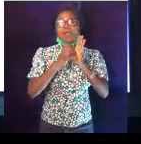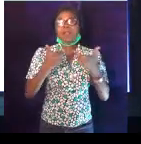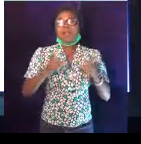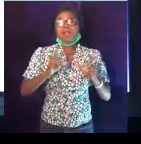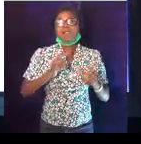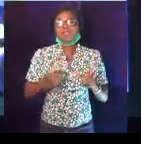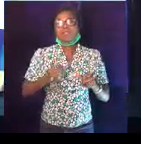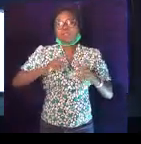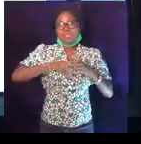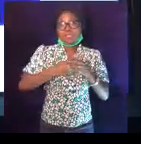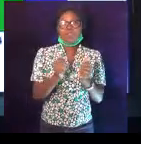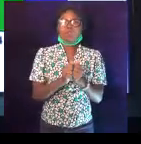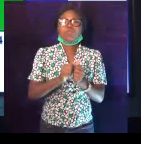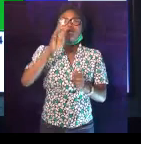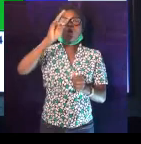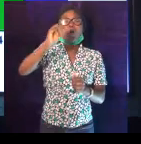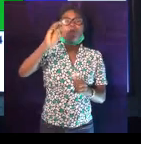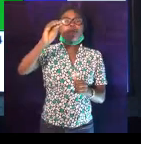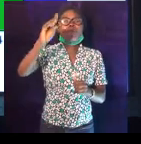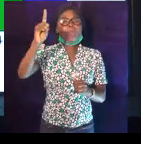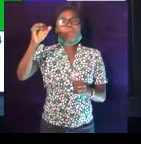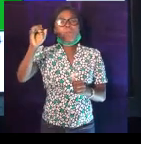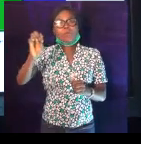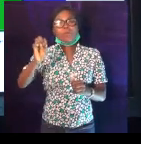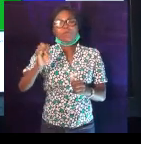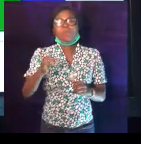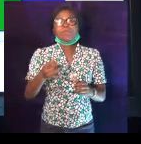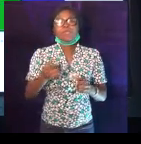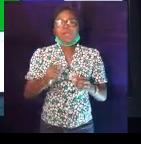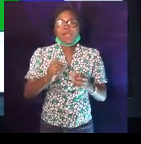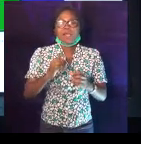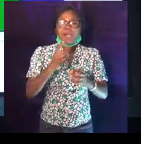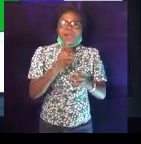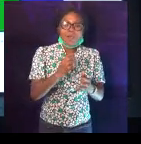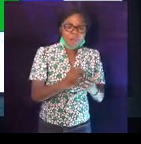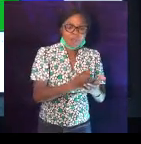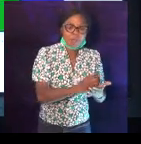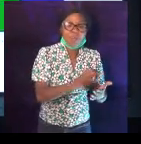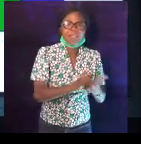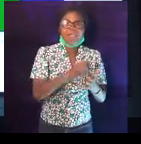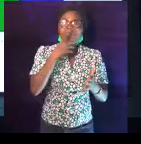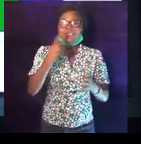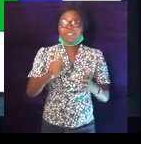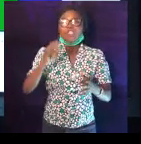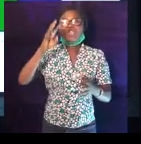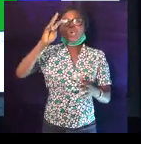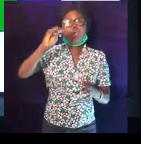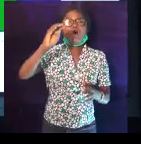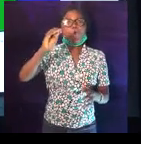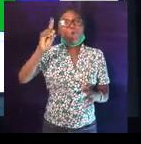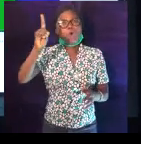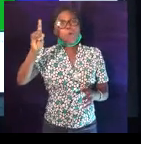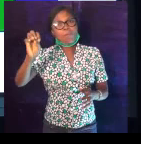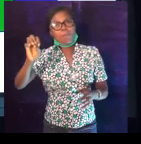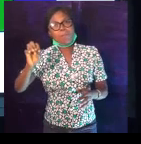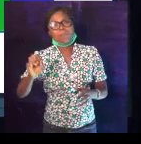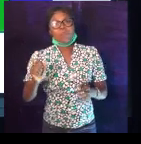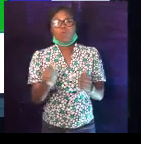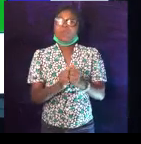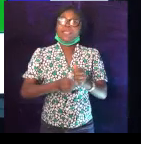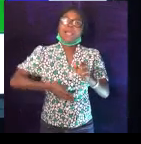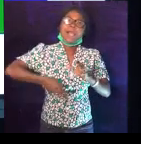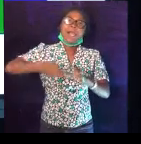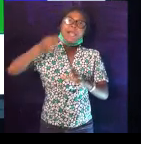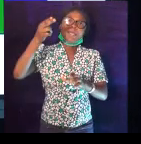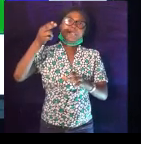Let's begin with the mode of organized data. Recall that in our last lesson, we said that the mode is the data with